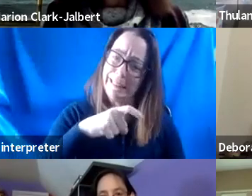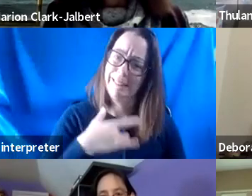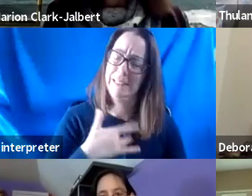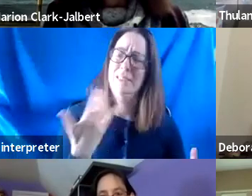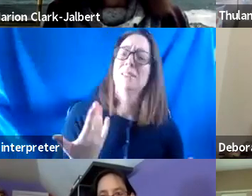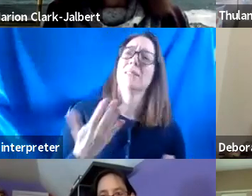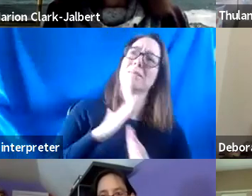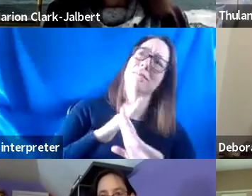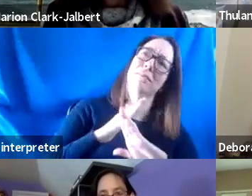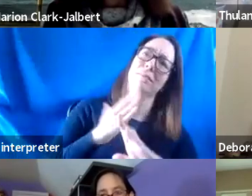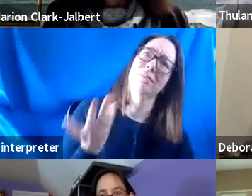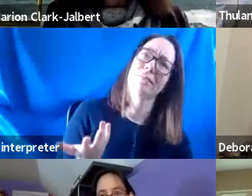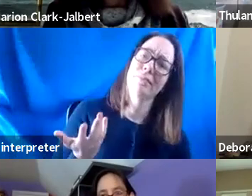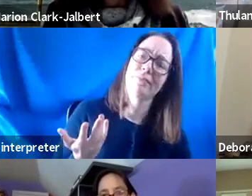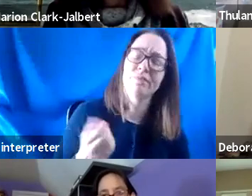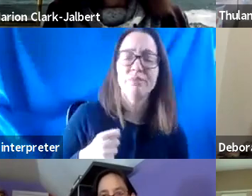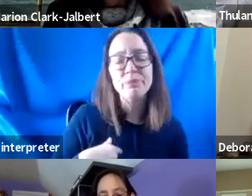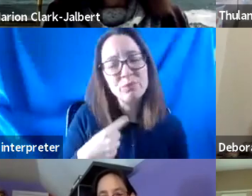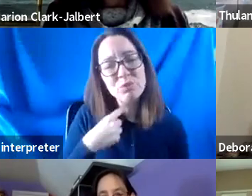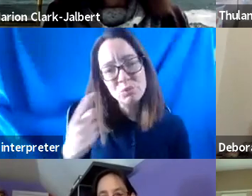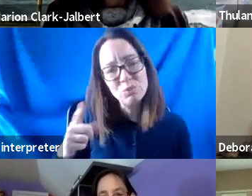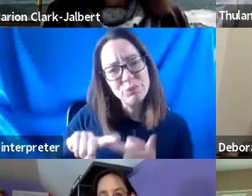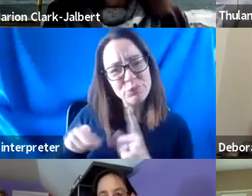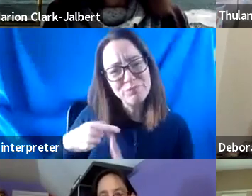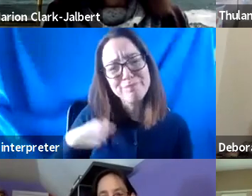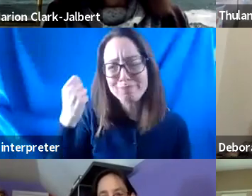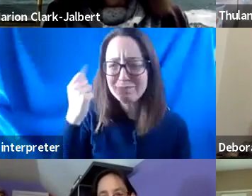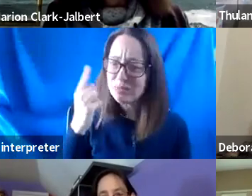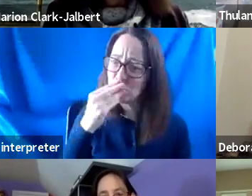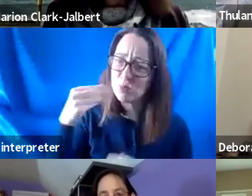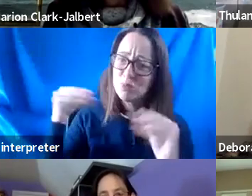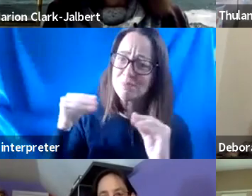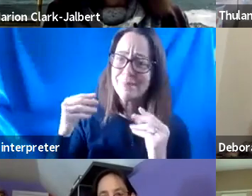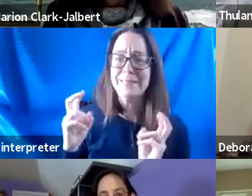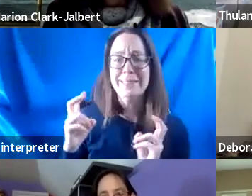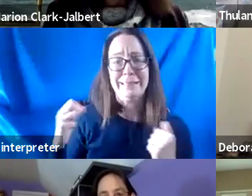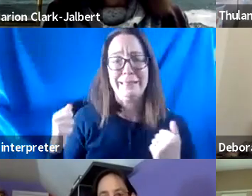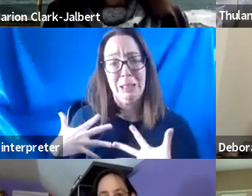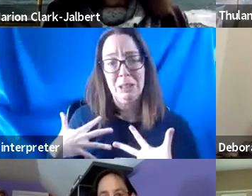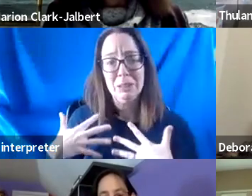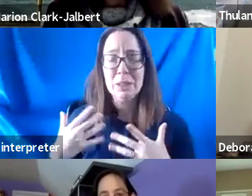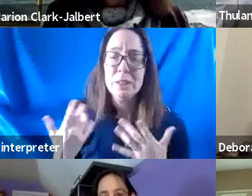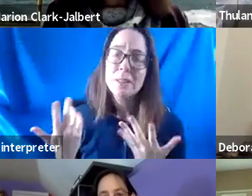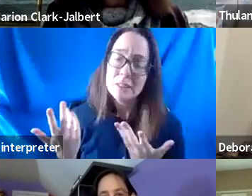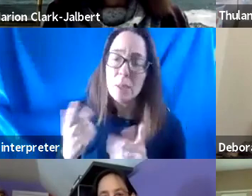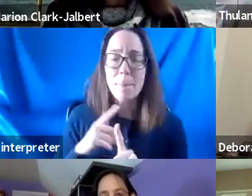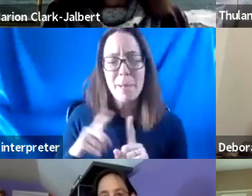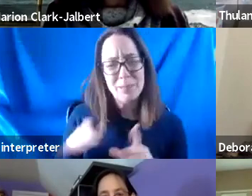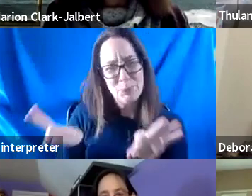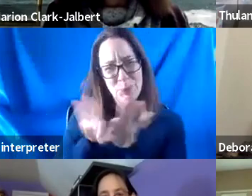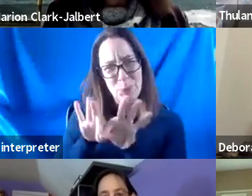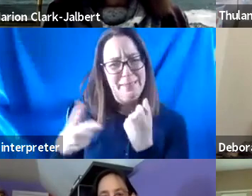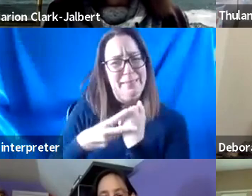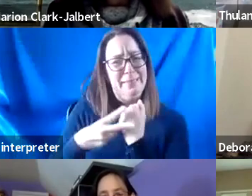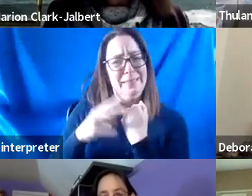it's really important to save that service for the people who need it the most. And so I just wrap myself up. I practically bubble wrap